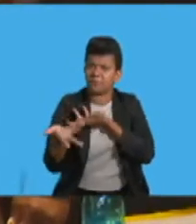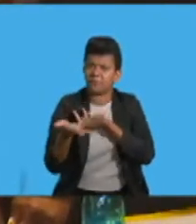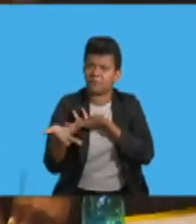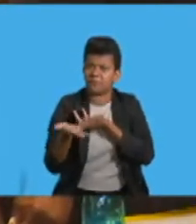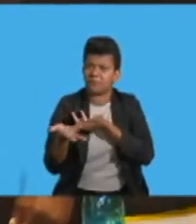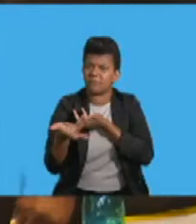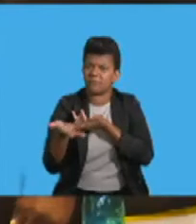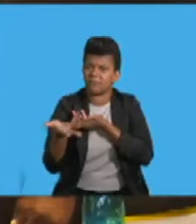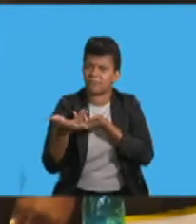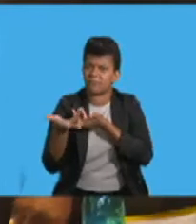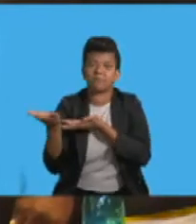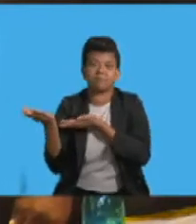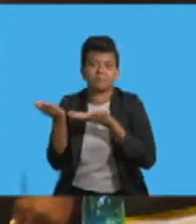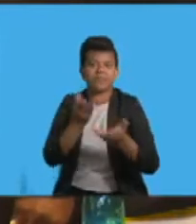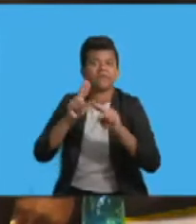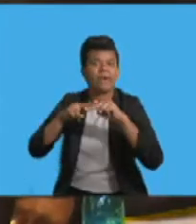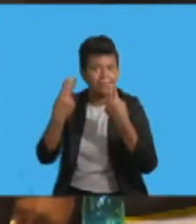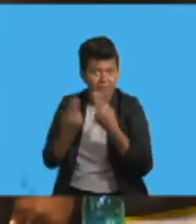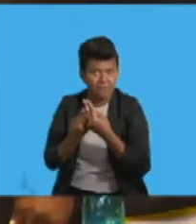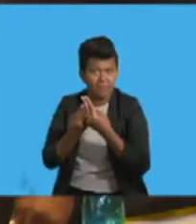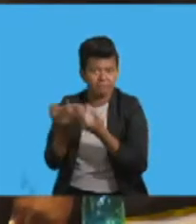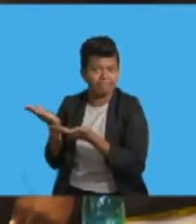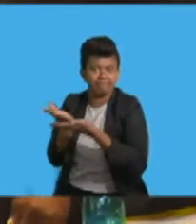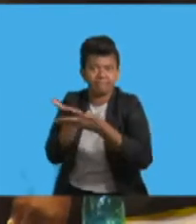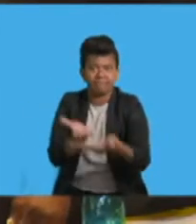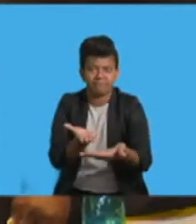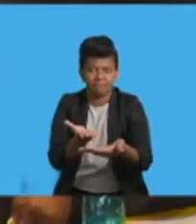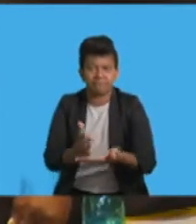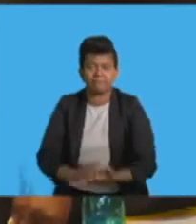in their families, bring in their